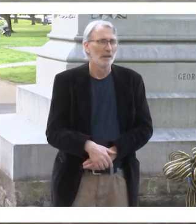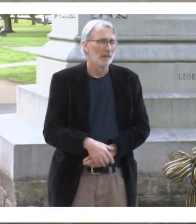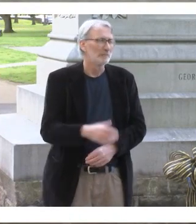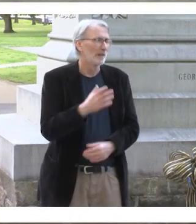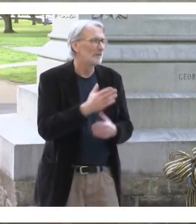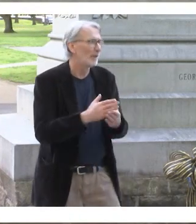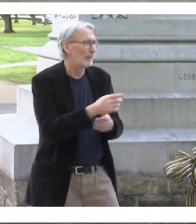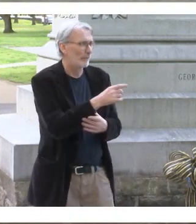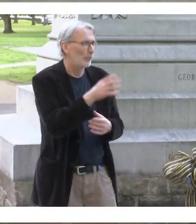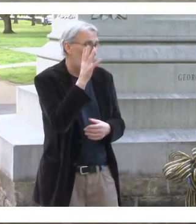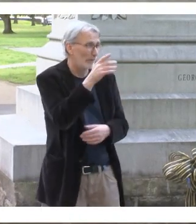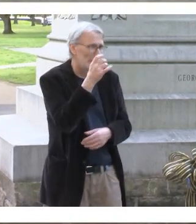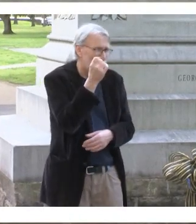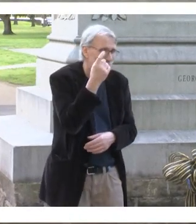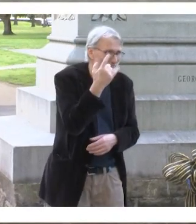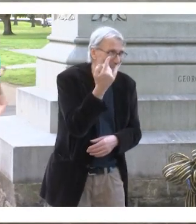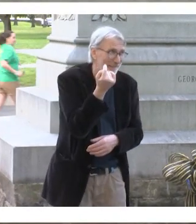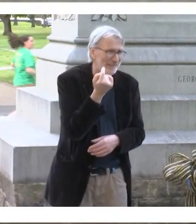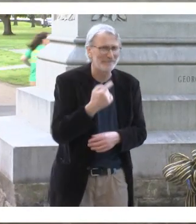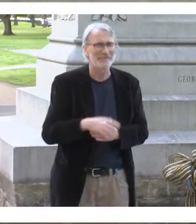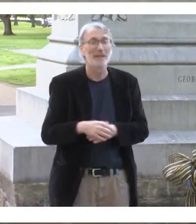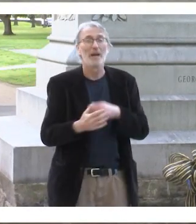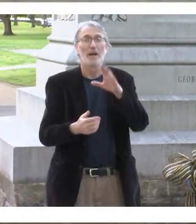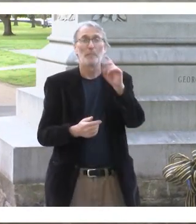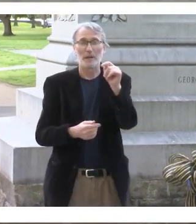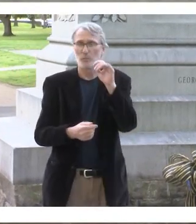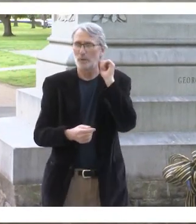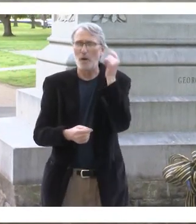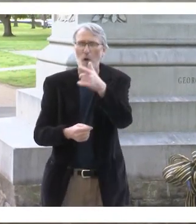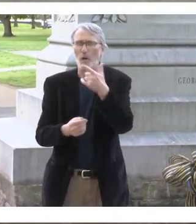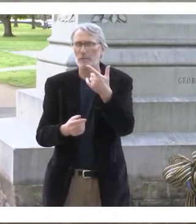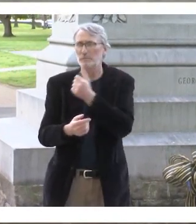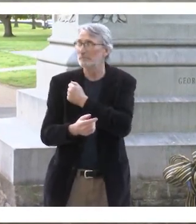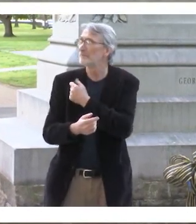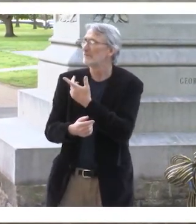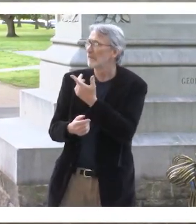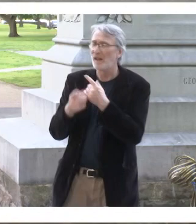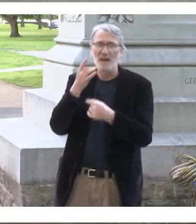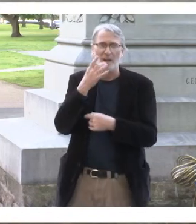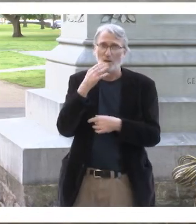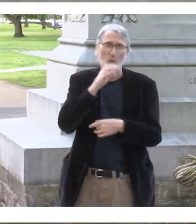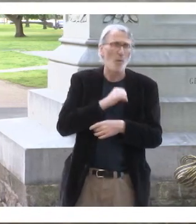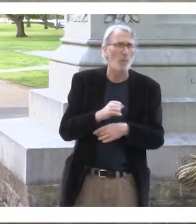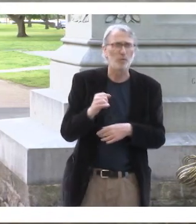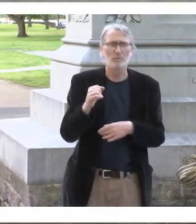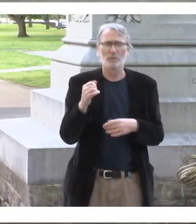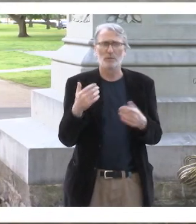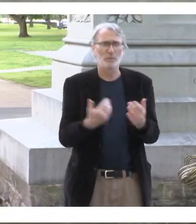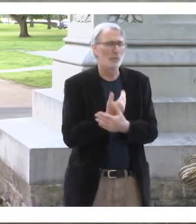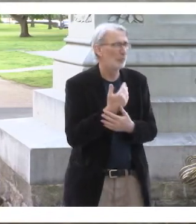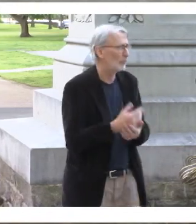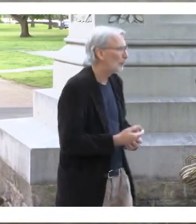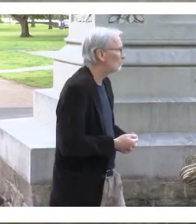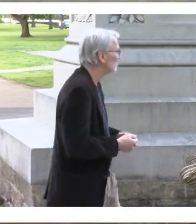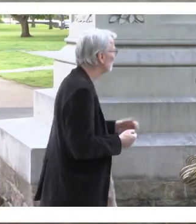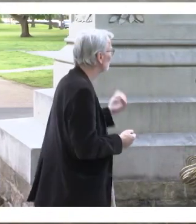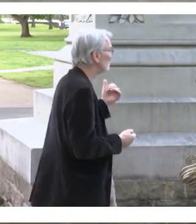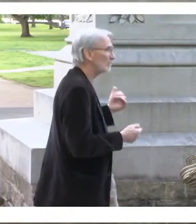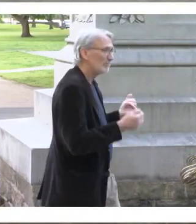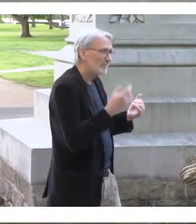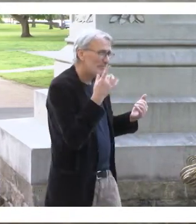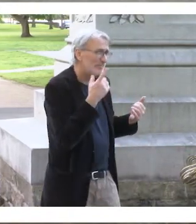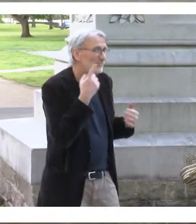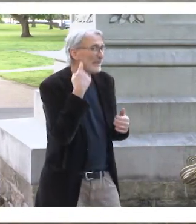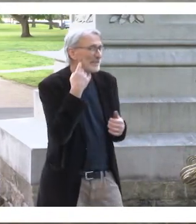Some of you will get that joke. But we all care about the lights. It doesn't matter if they're new ones or the old ones back there that we